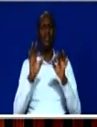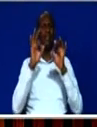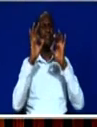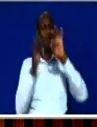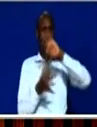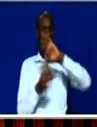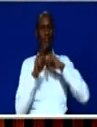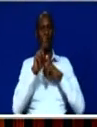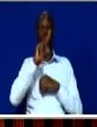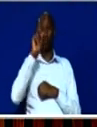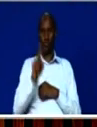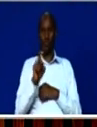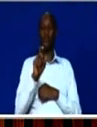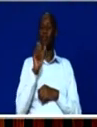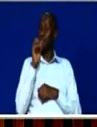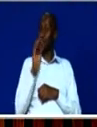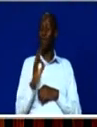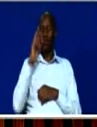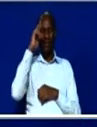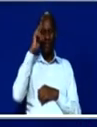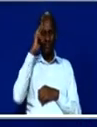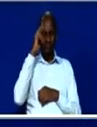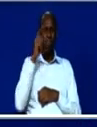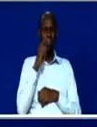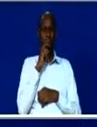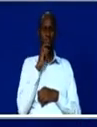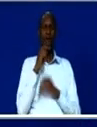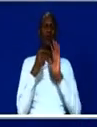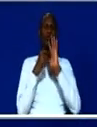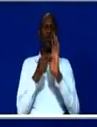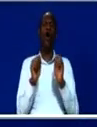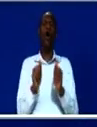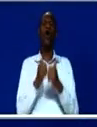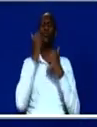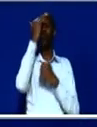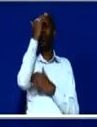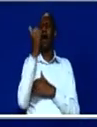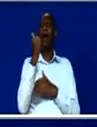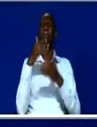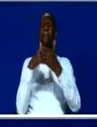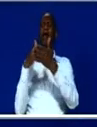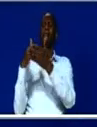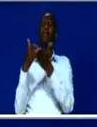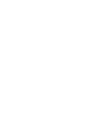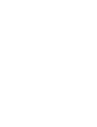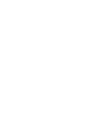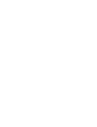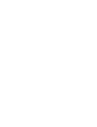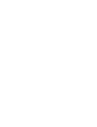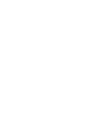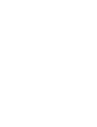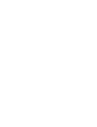of this question. When you talk about reasons, it is showing cause why such barriers are important.